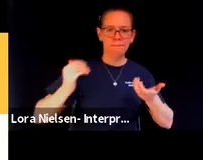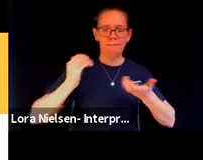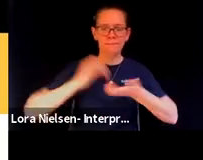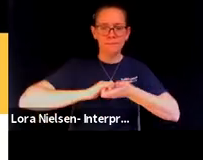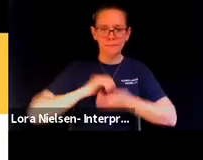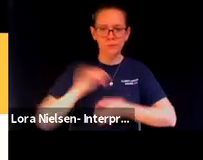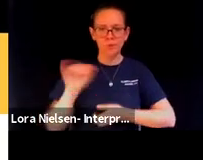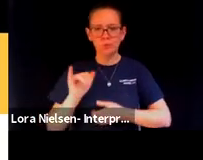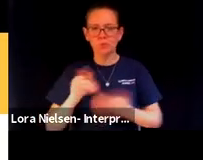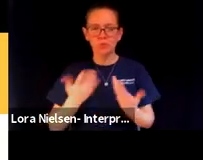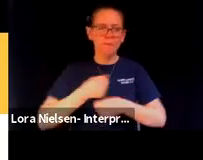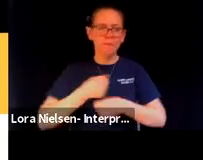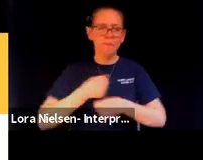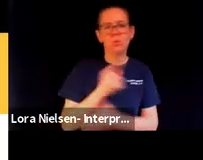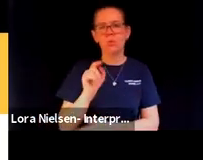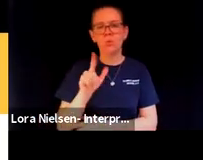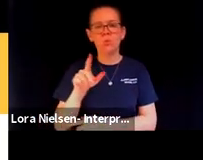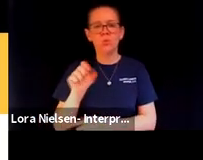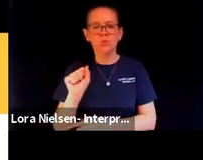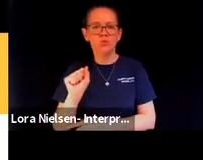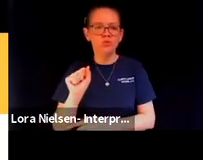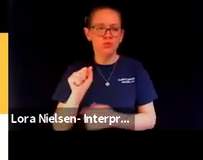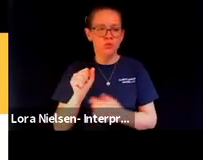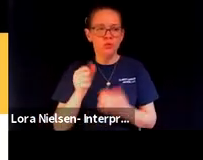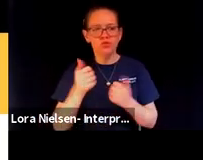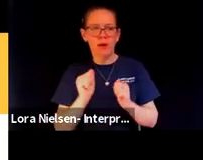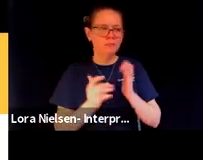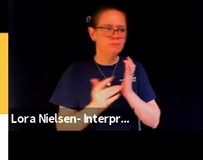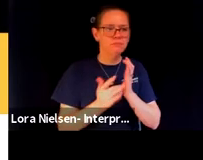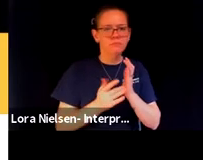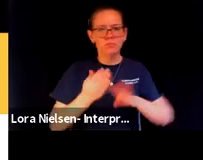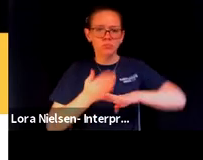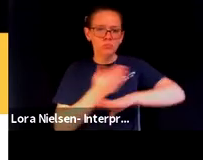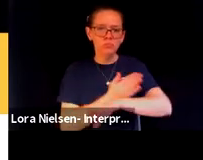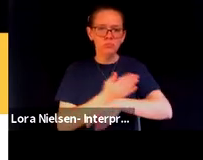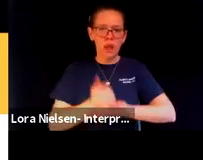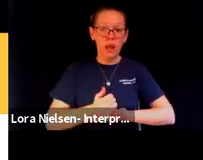and we're looking for technology improvements that we can make to help get things